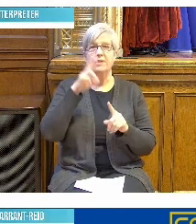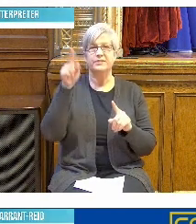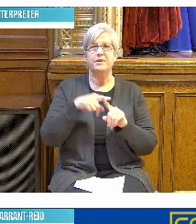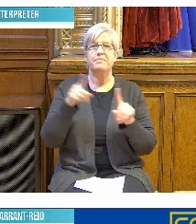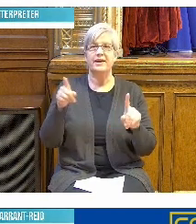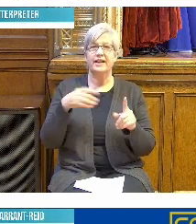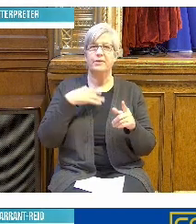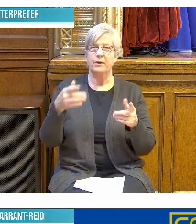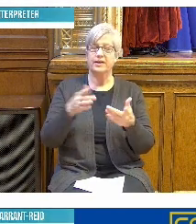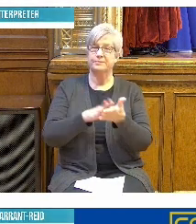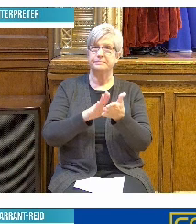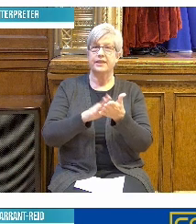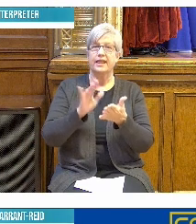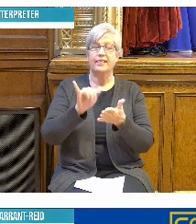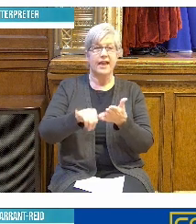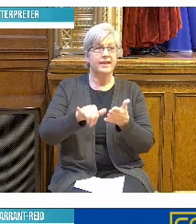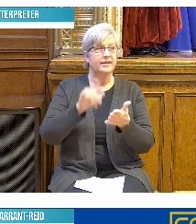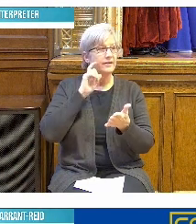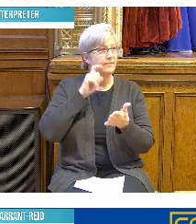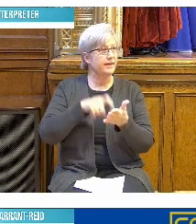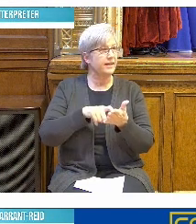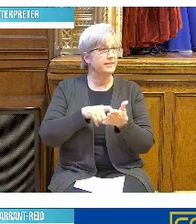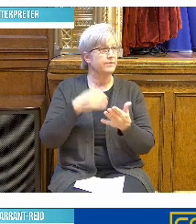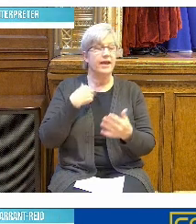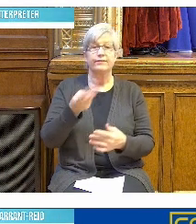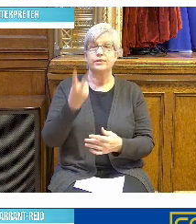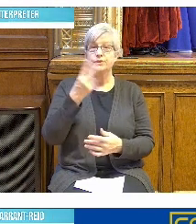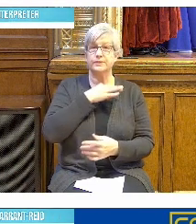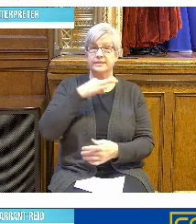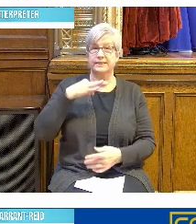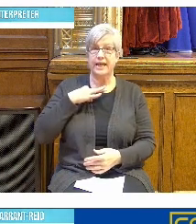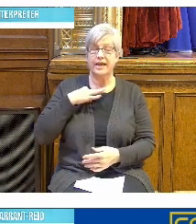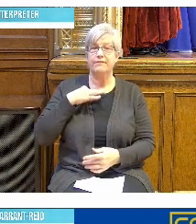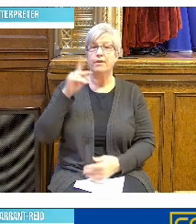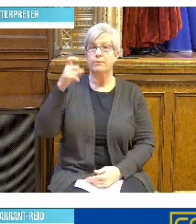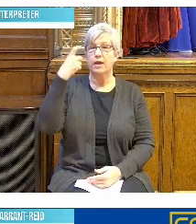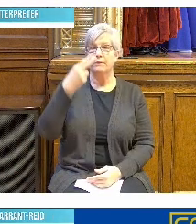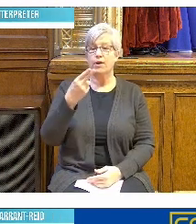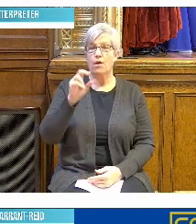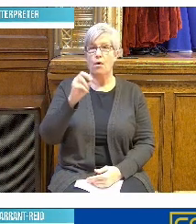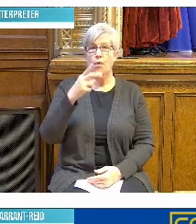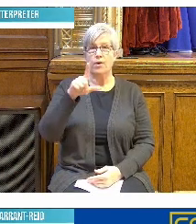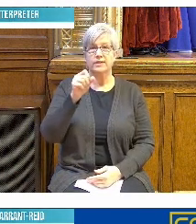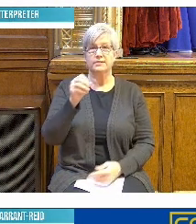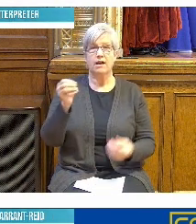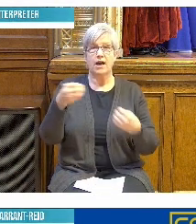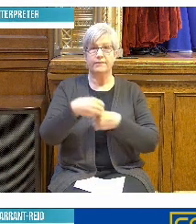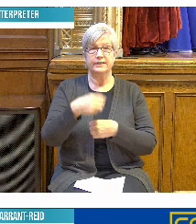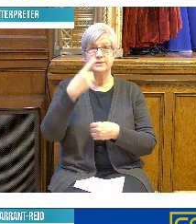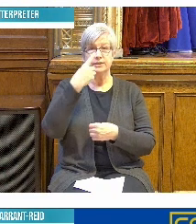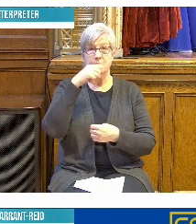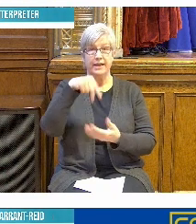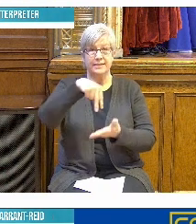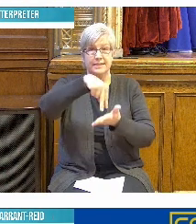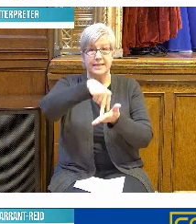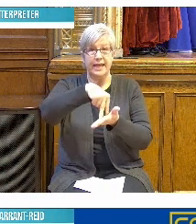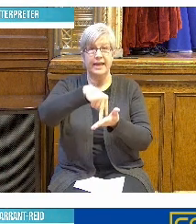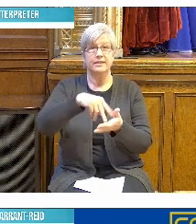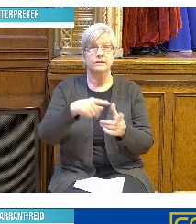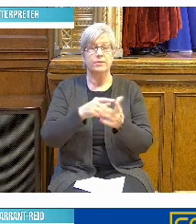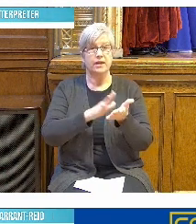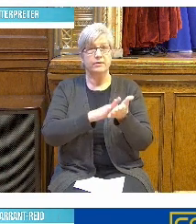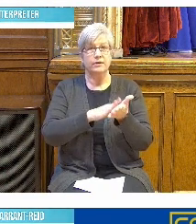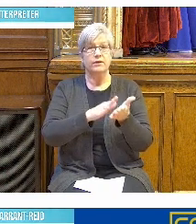but I want to acknowledge that we have two staff from Governor Hochul's office. If you could please stand, we are grateful to have you